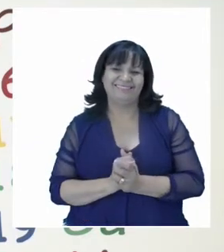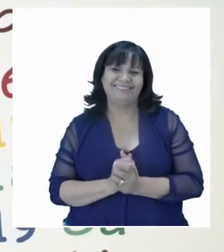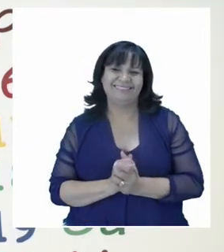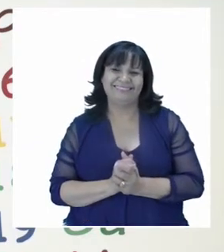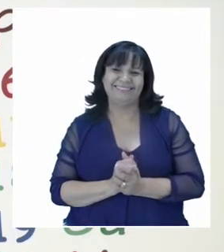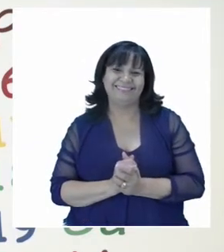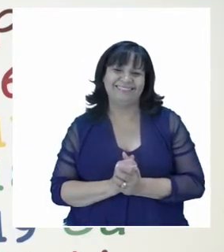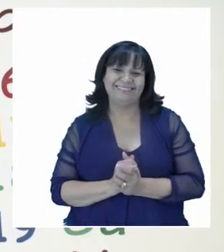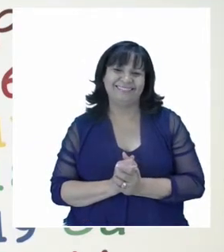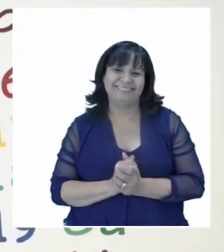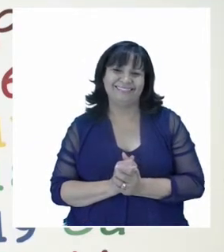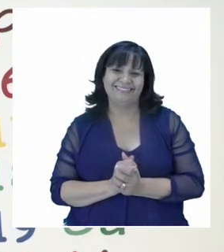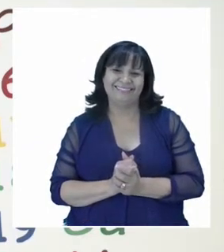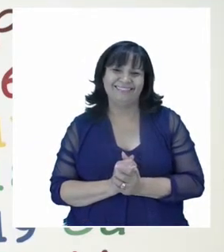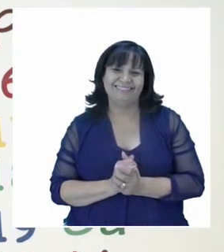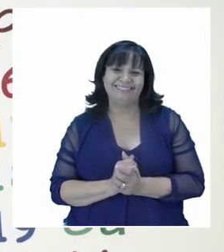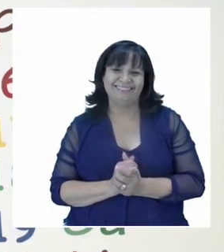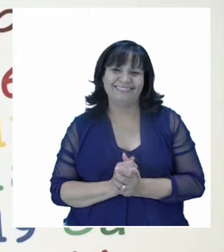away.